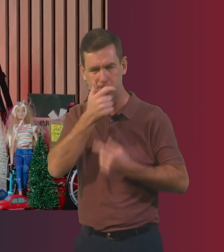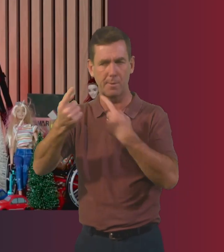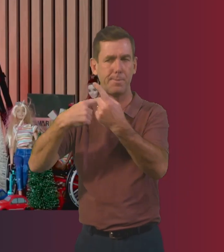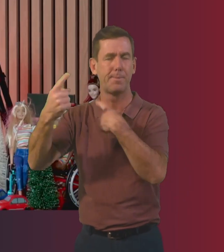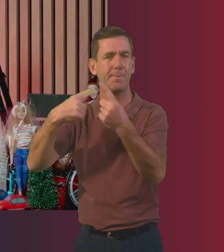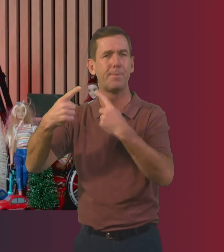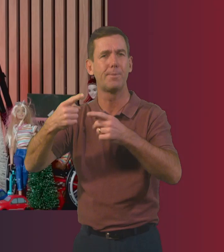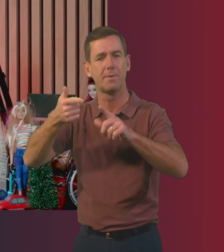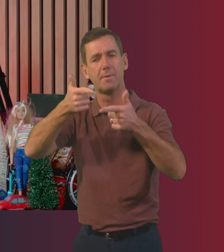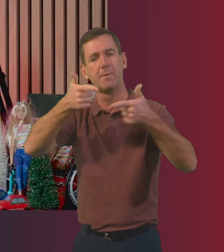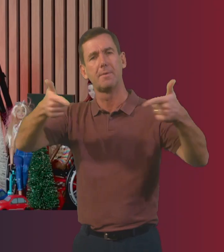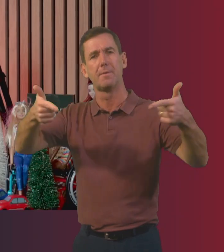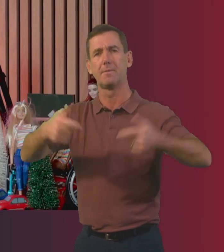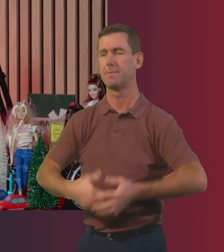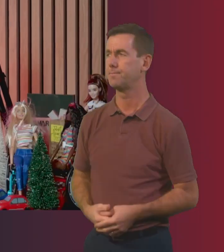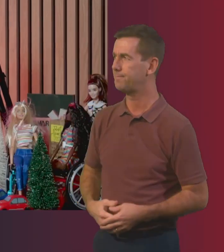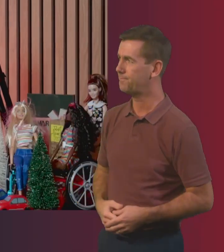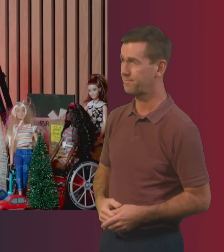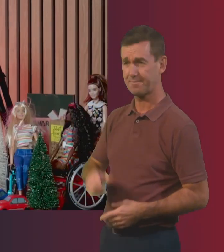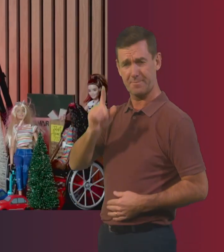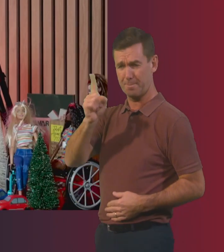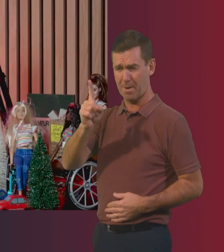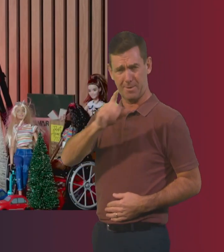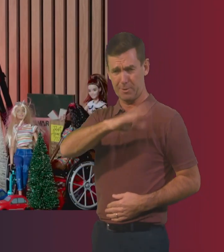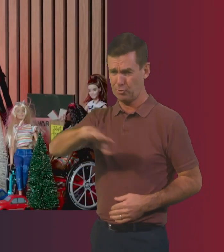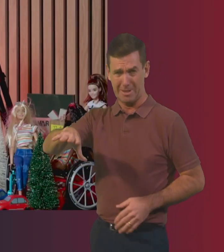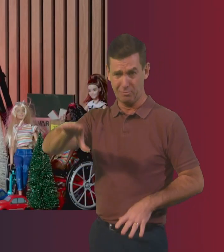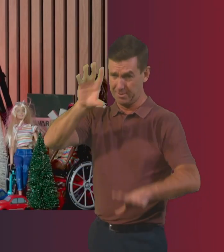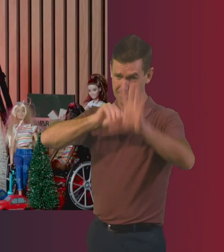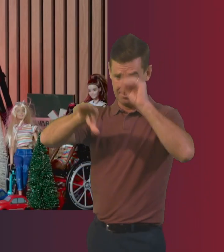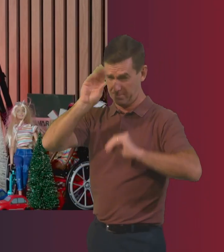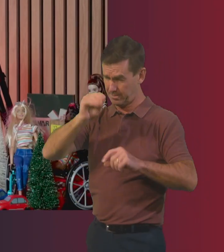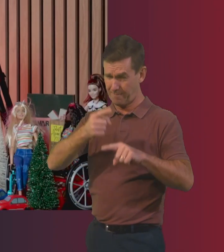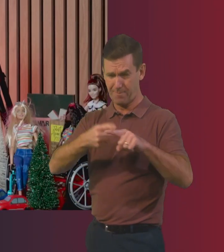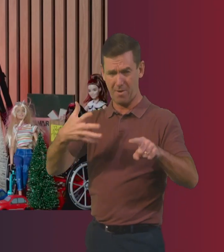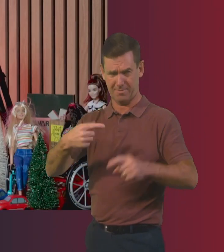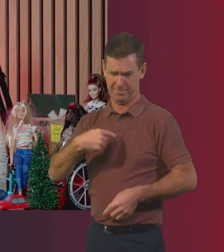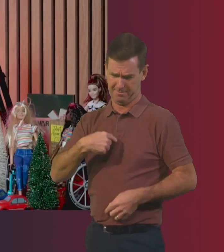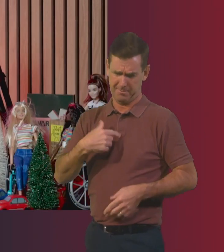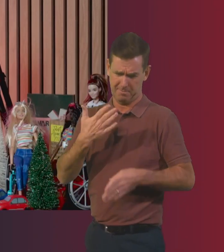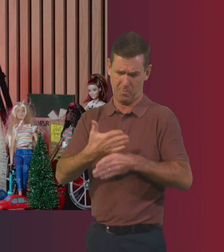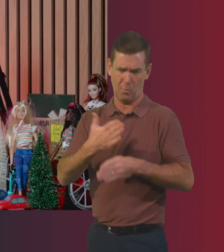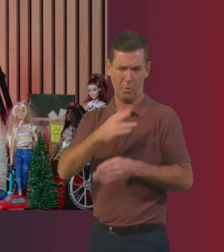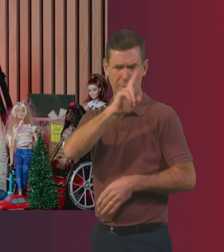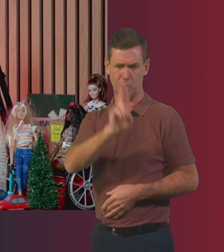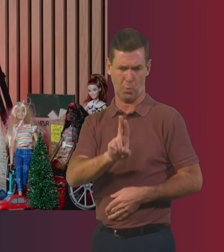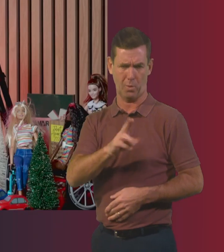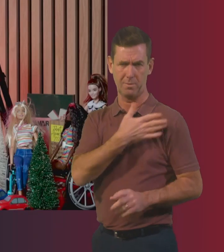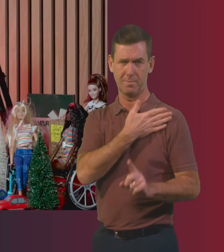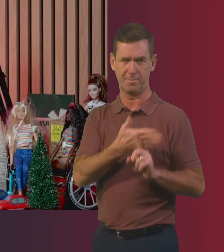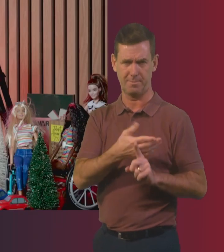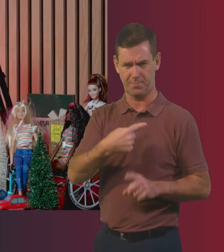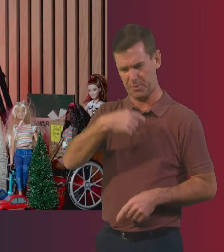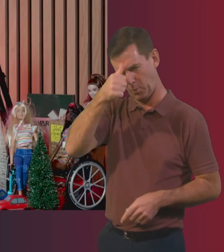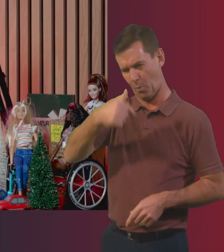think, children are sponges. Yes. I worked in education and sometimes I worry about, what I'm like. I've got quite a slippery